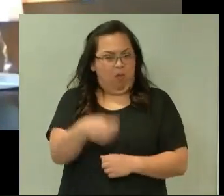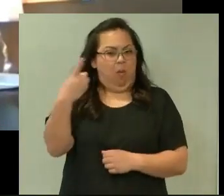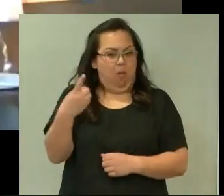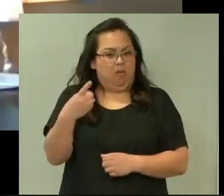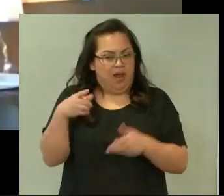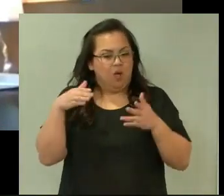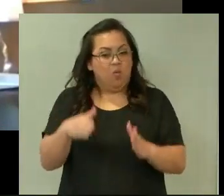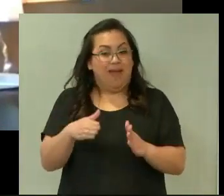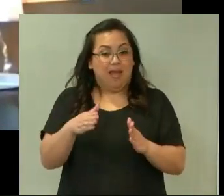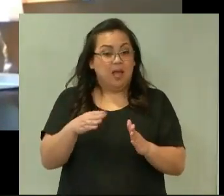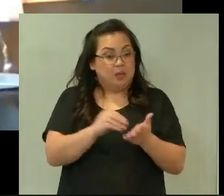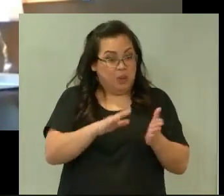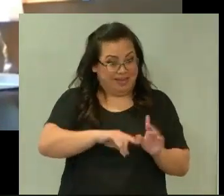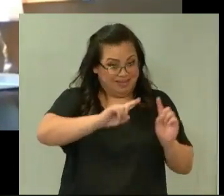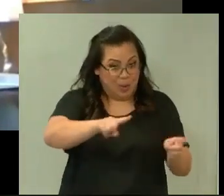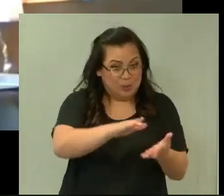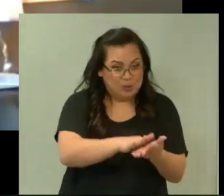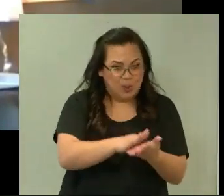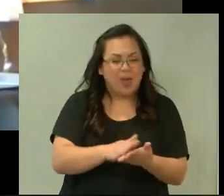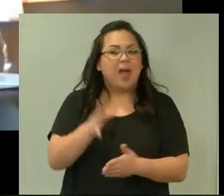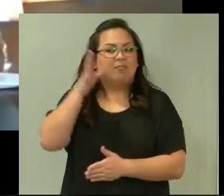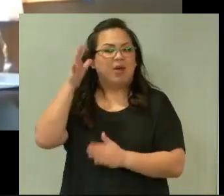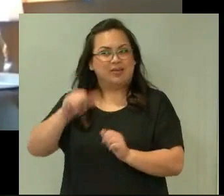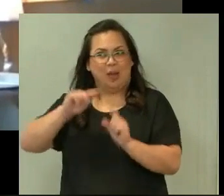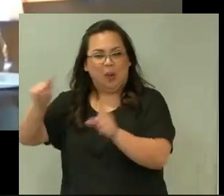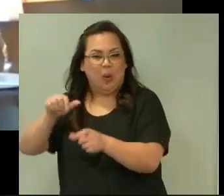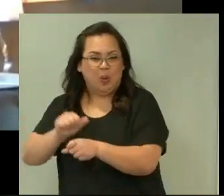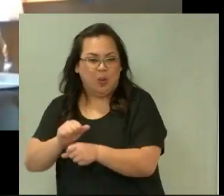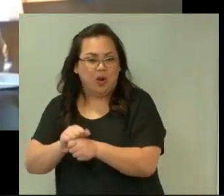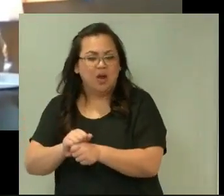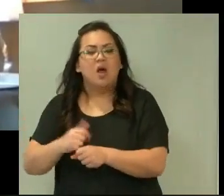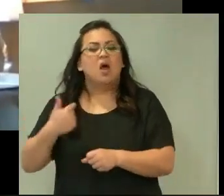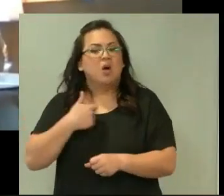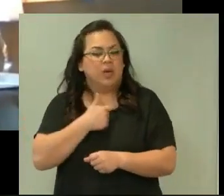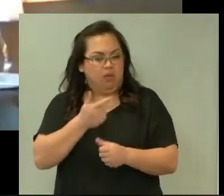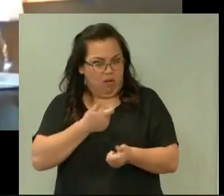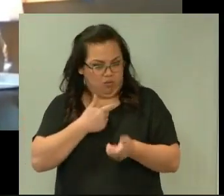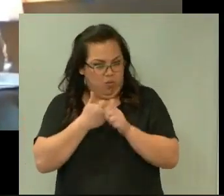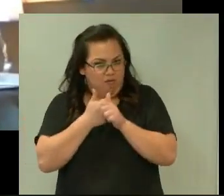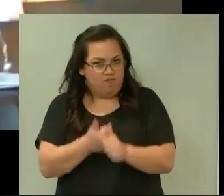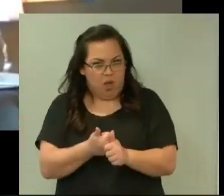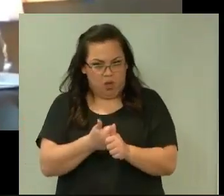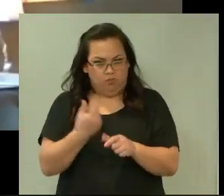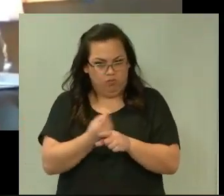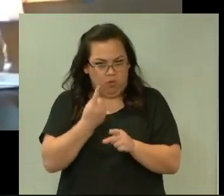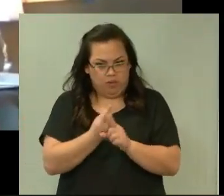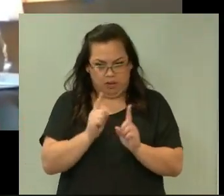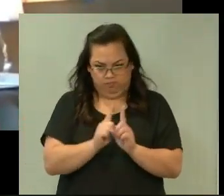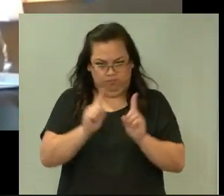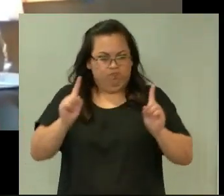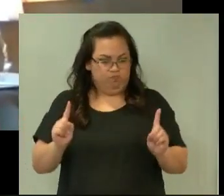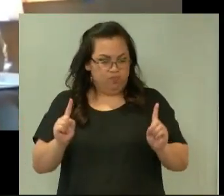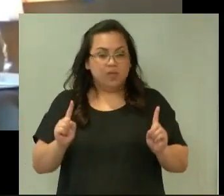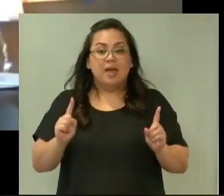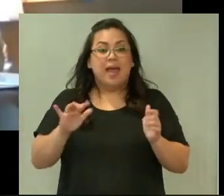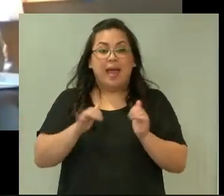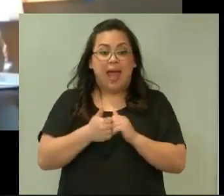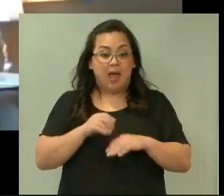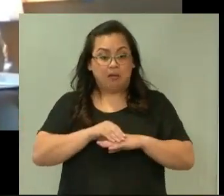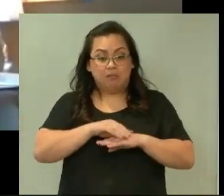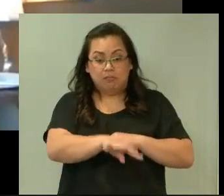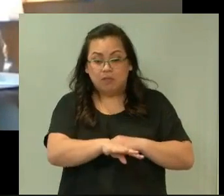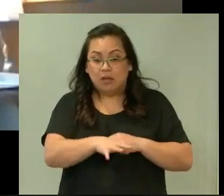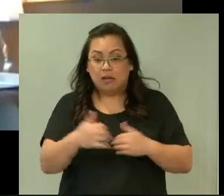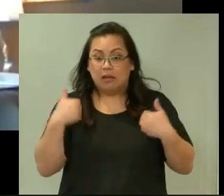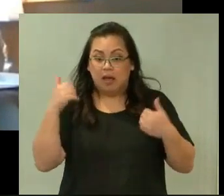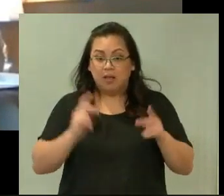can get back to work. We want to maintain social distancing, because the way this virus impacts our young people